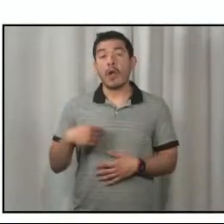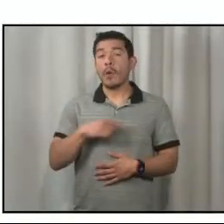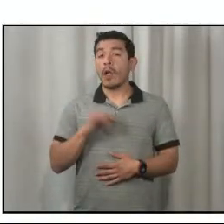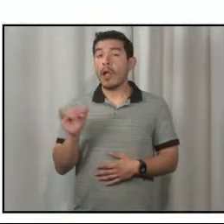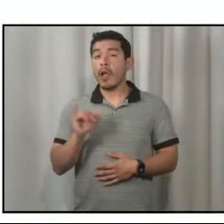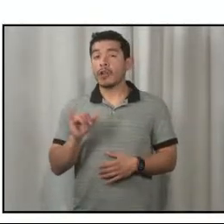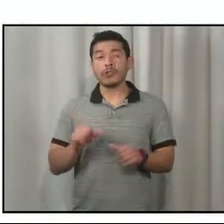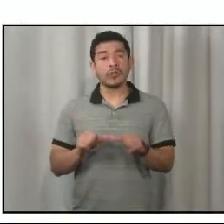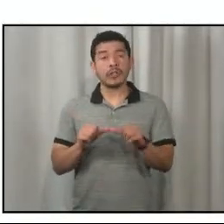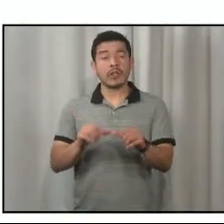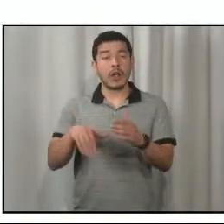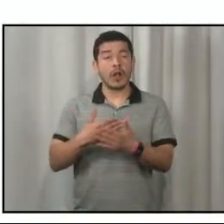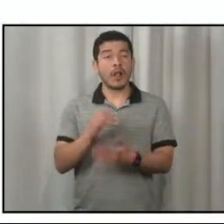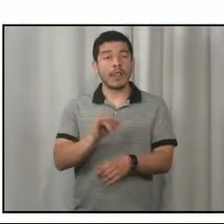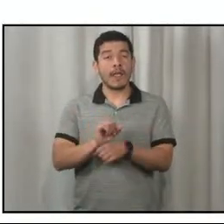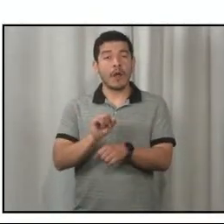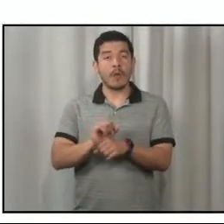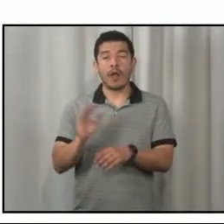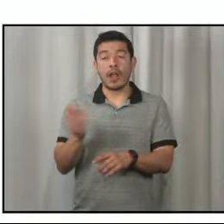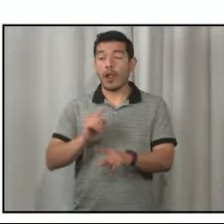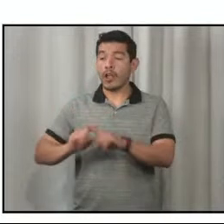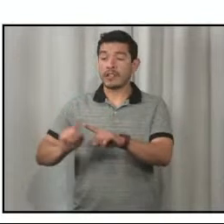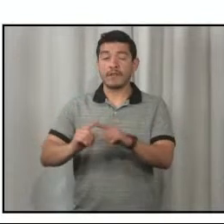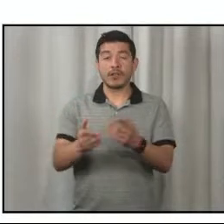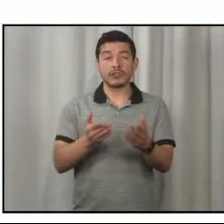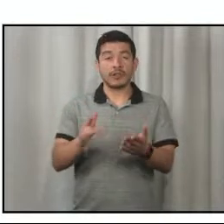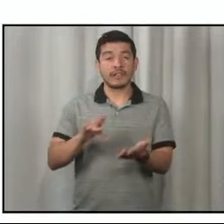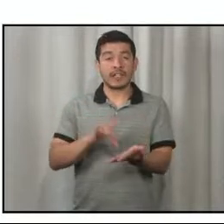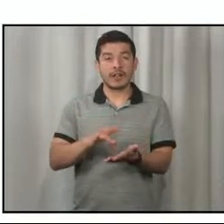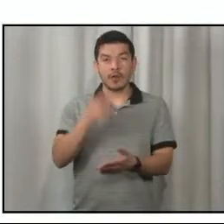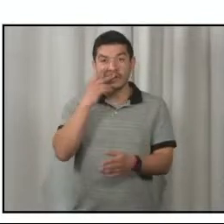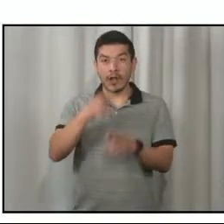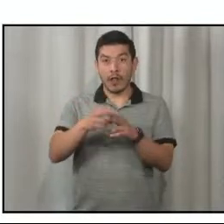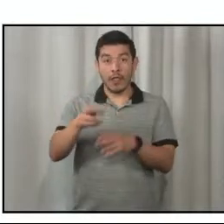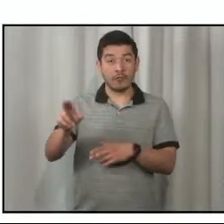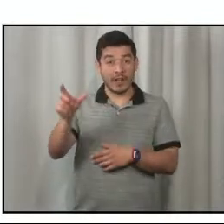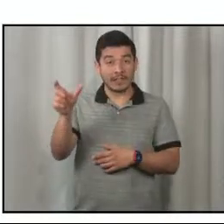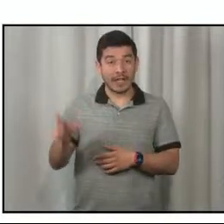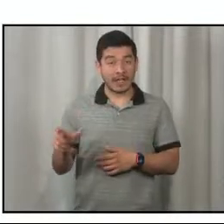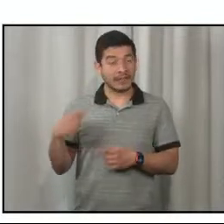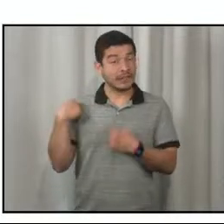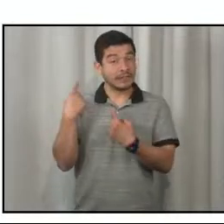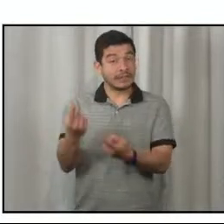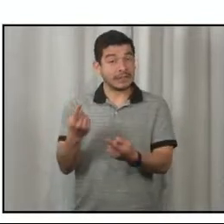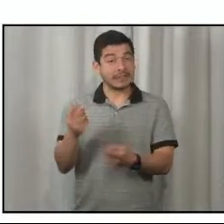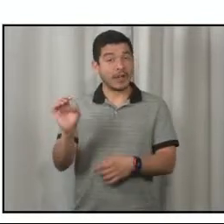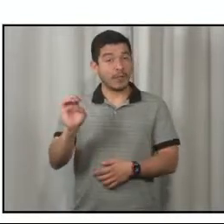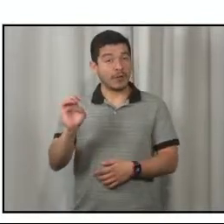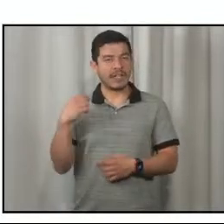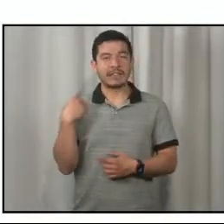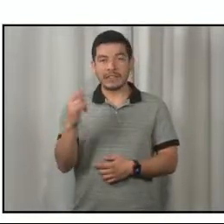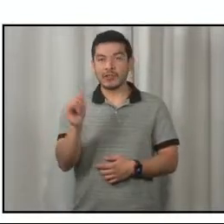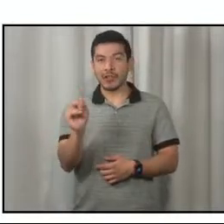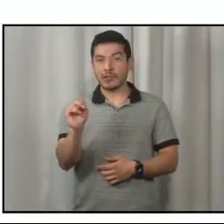are continuing all that work at the Multi-Service Center. You'll see on the right side, since the emergency, since January